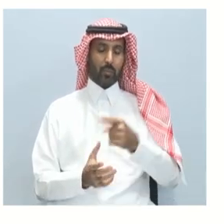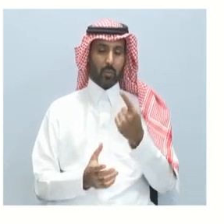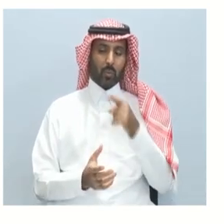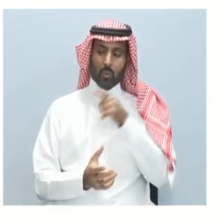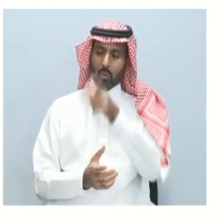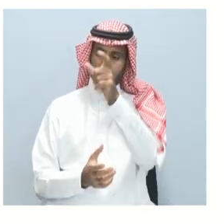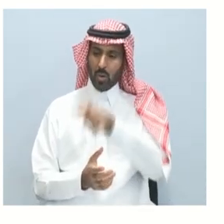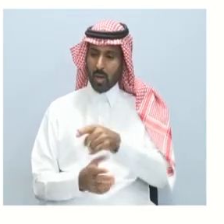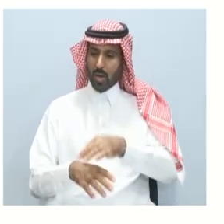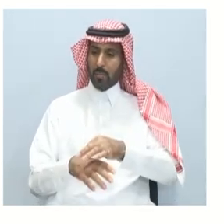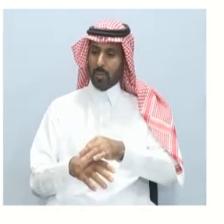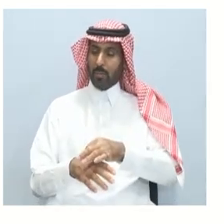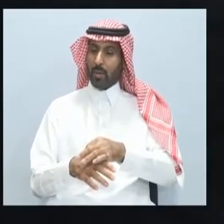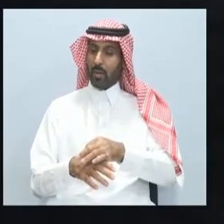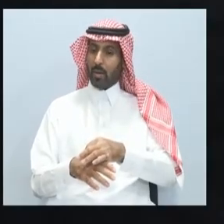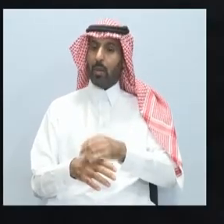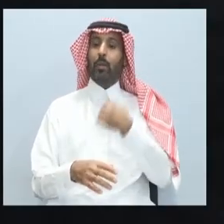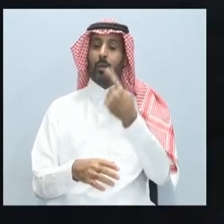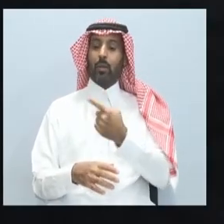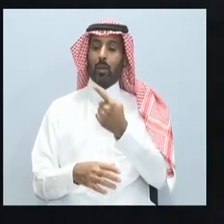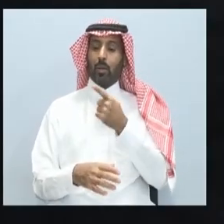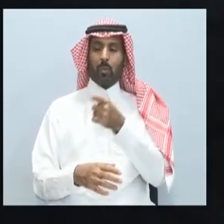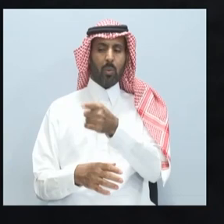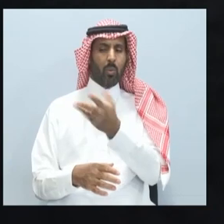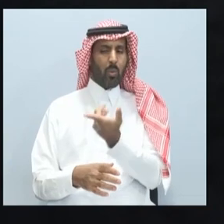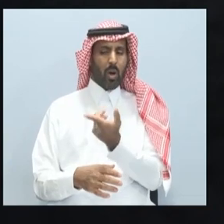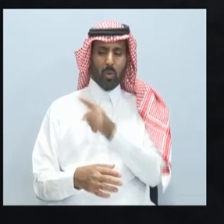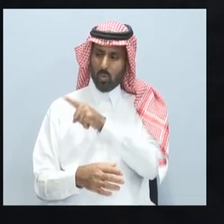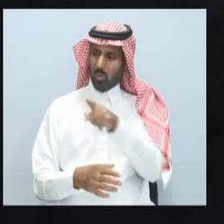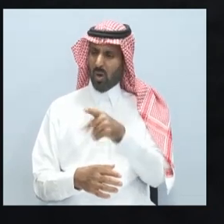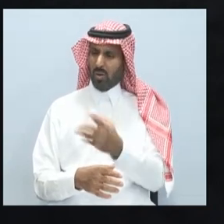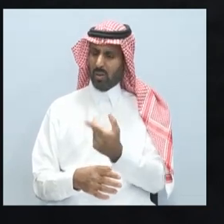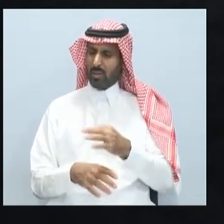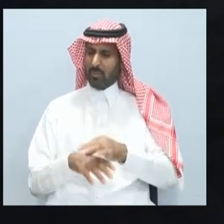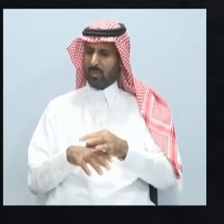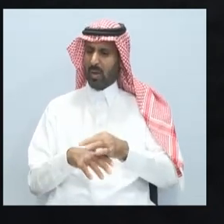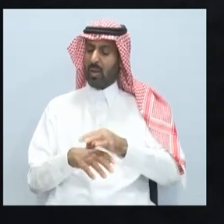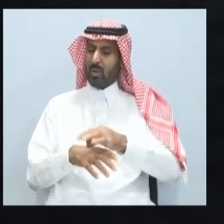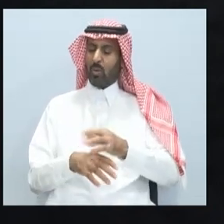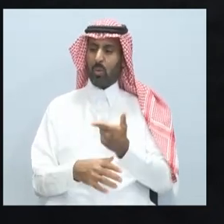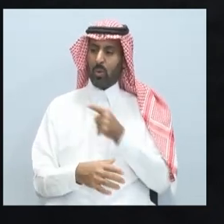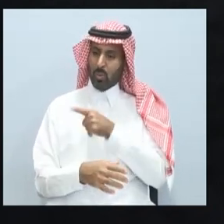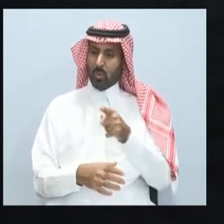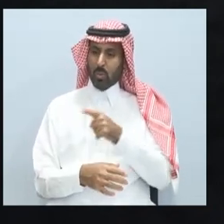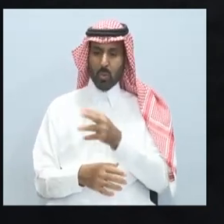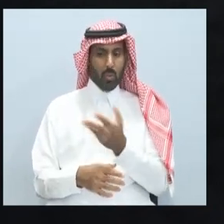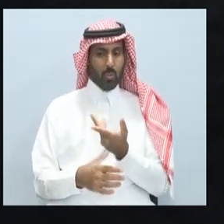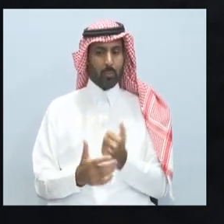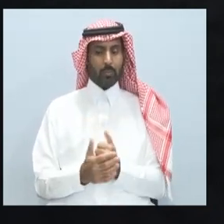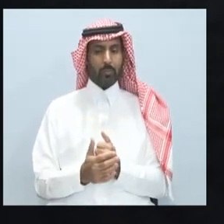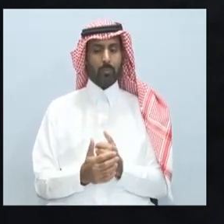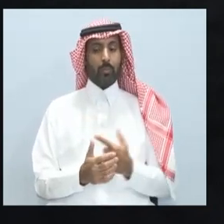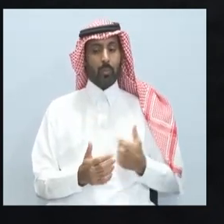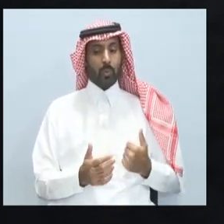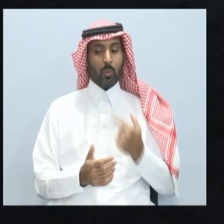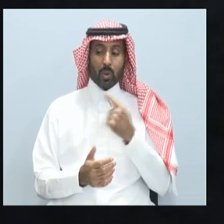are the people involved? So we are talking about people. Who are these people? And then after that, we have here, what kind